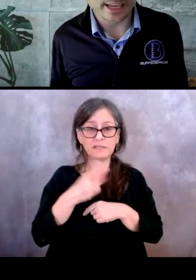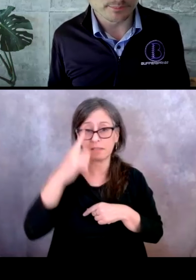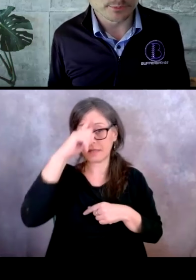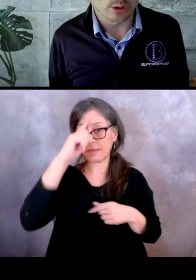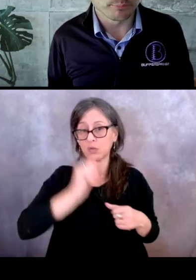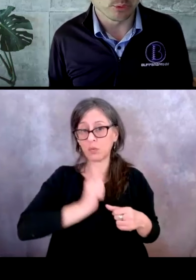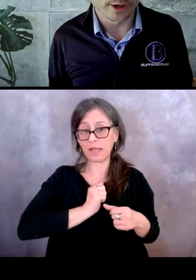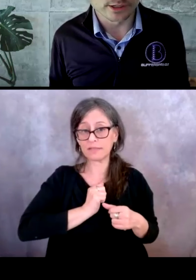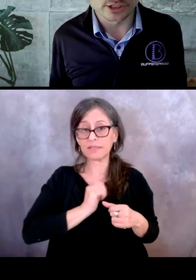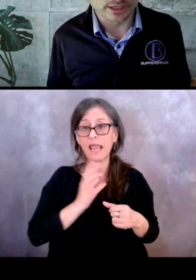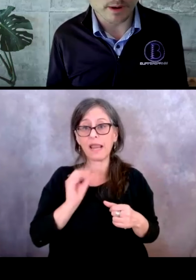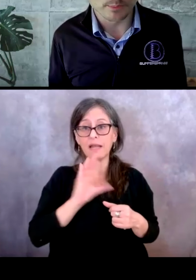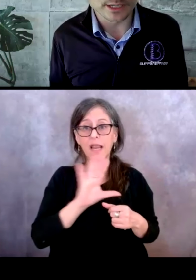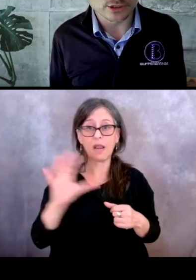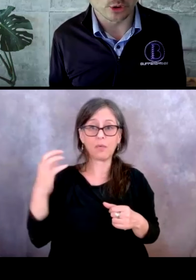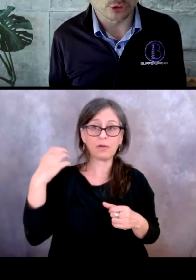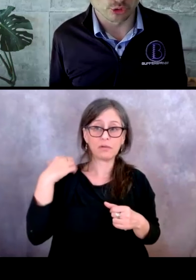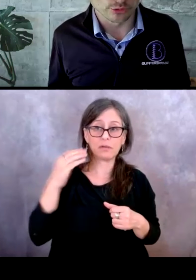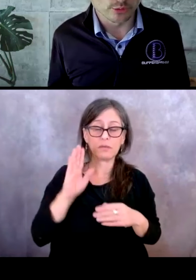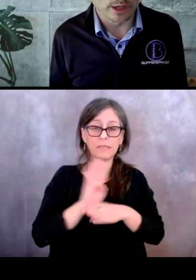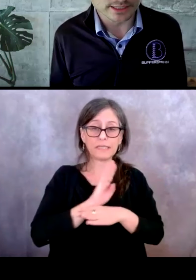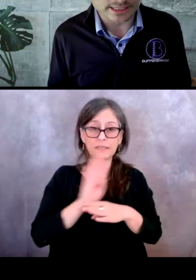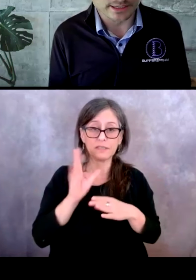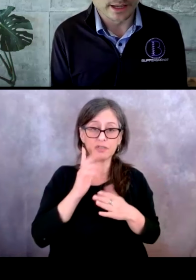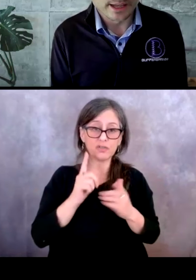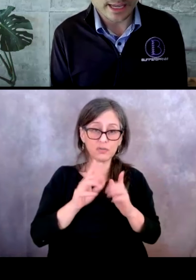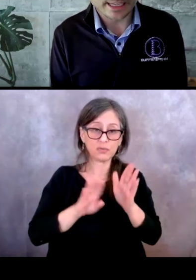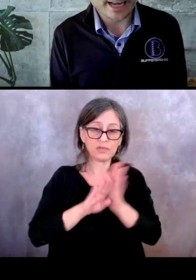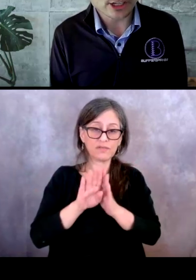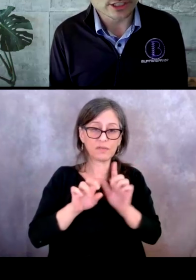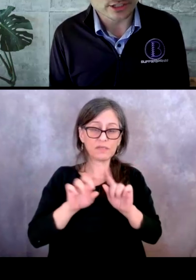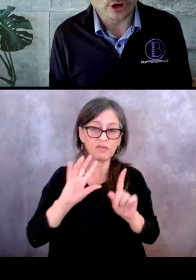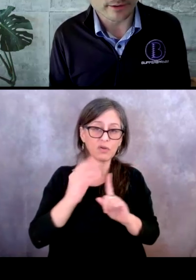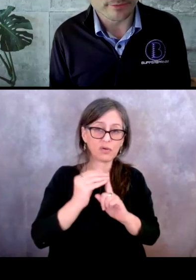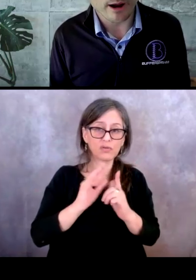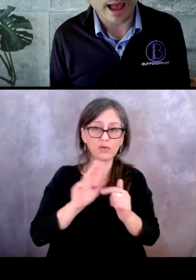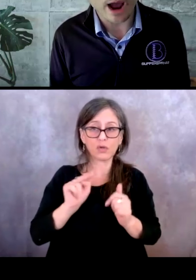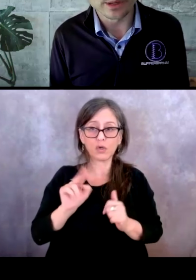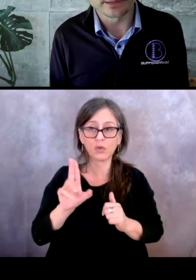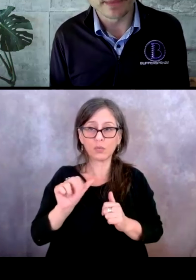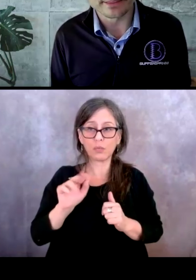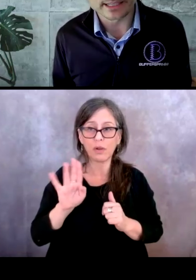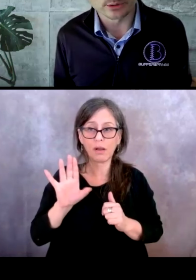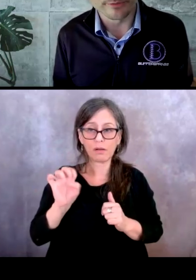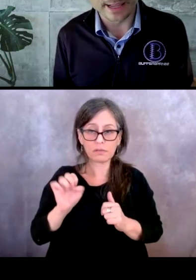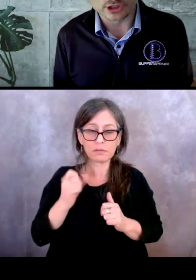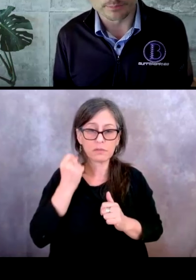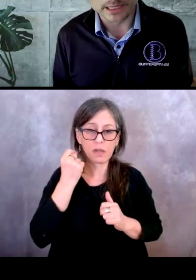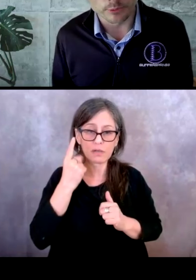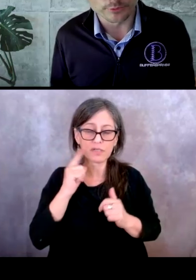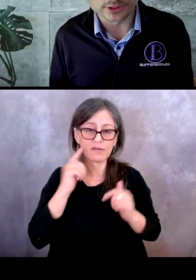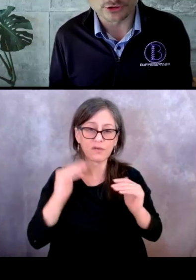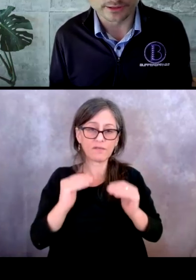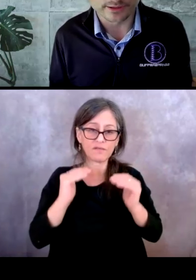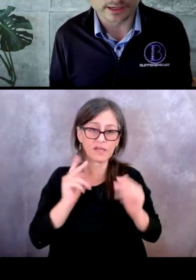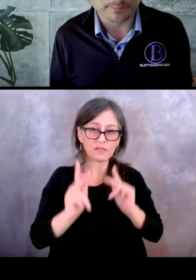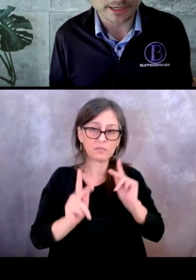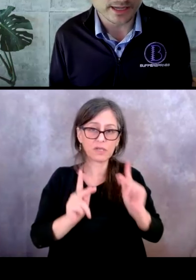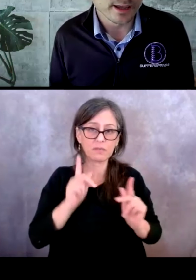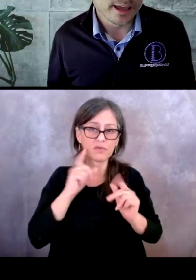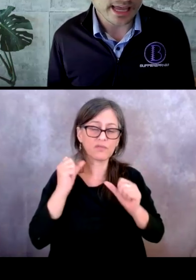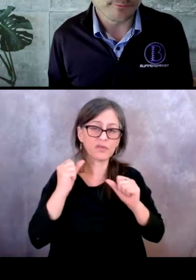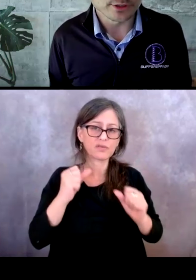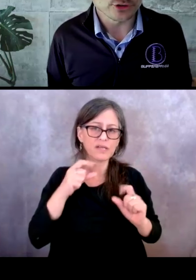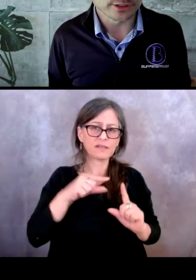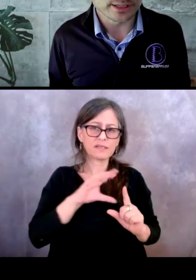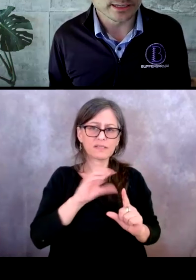us and up to our employers to come up with these cultural nuances and connections and try to figure out how we can make that to advance our people for the strength of the